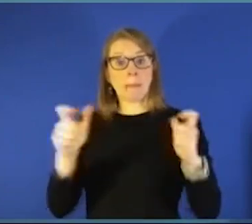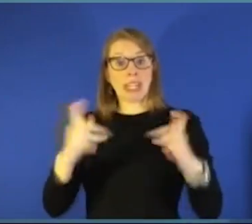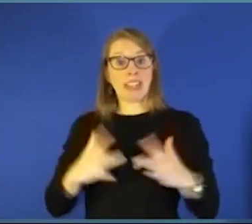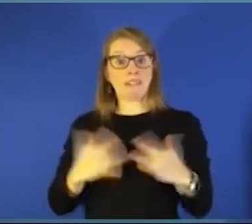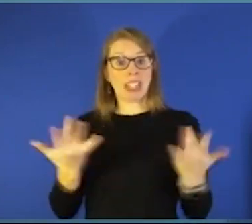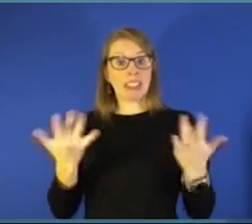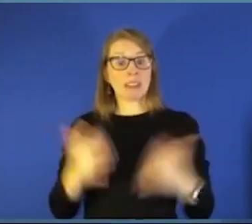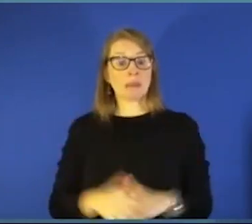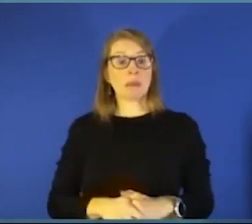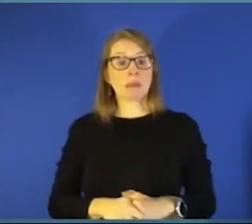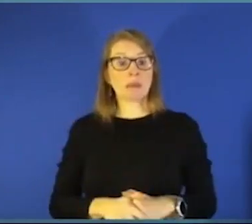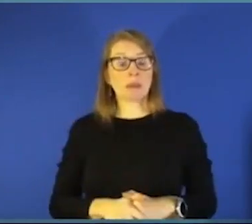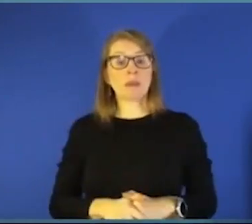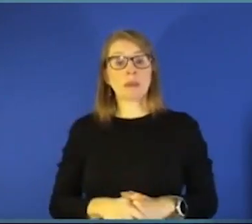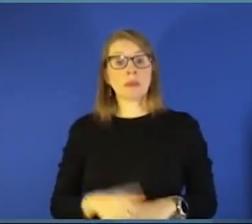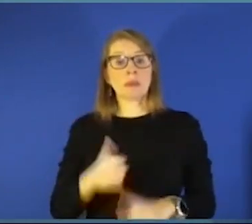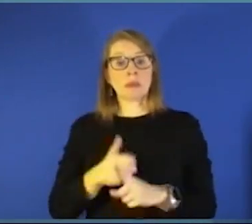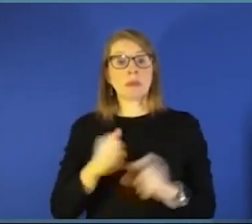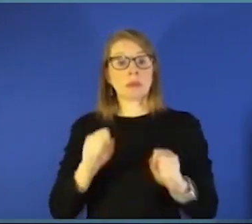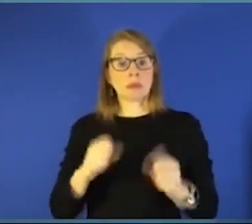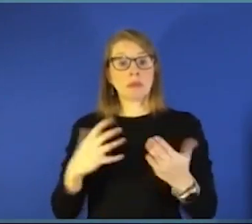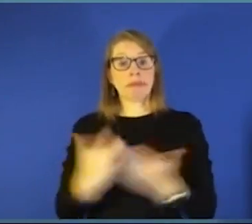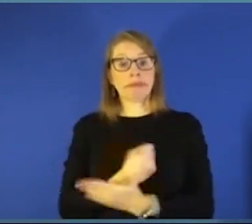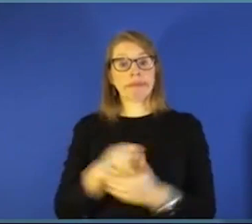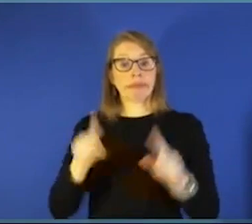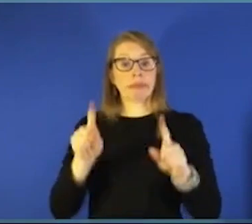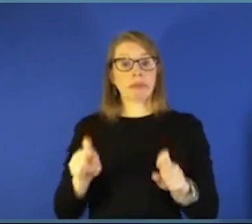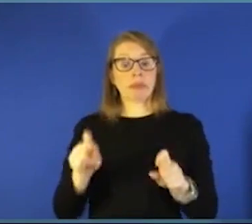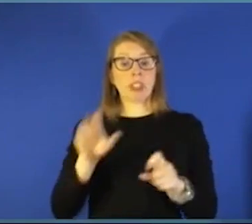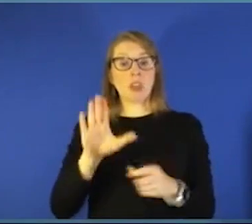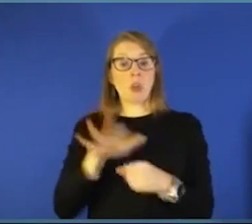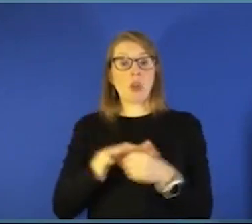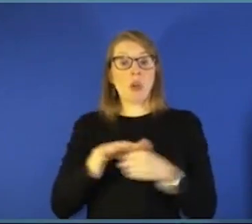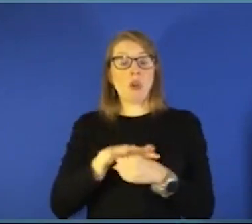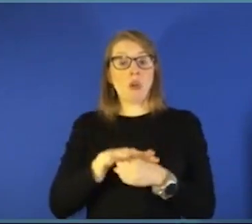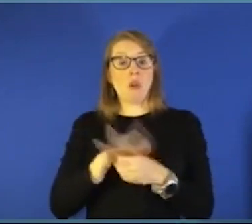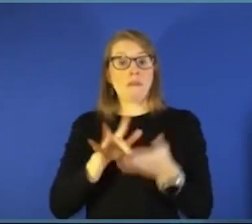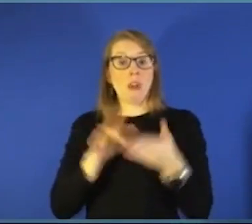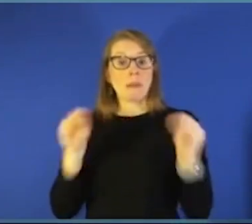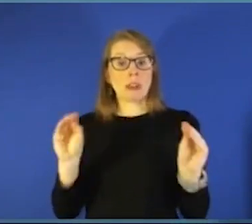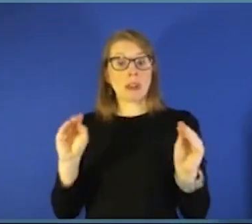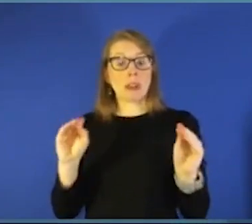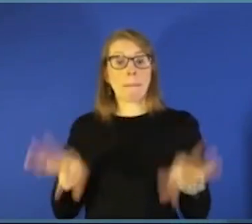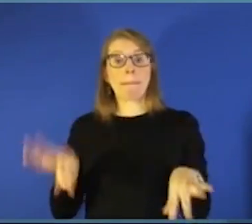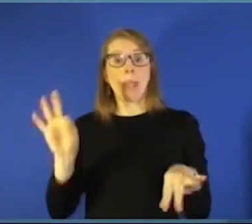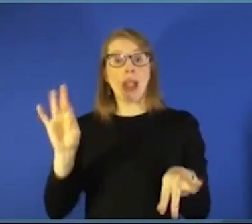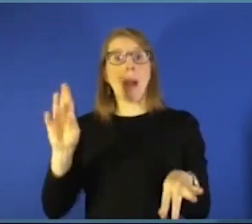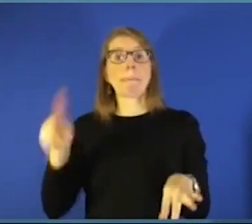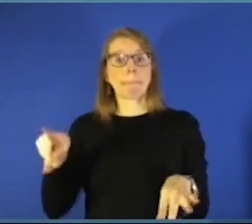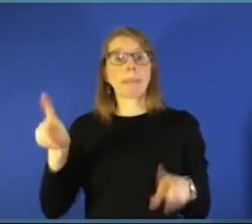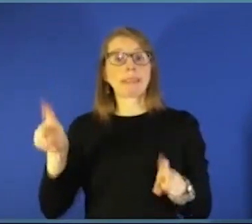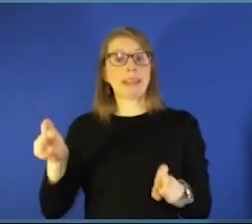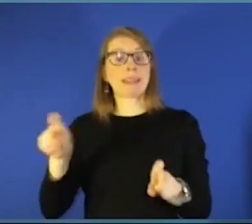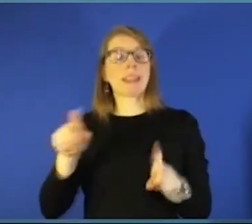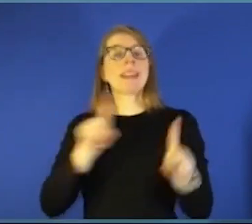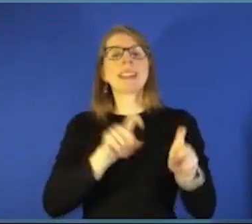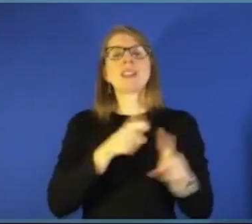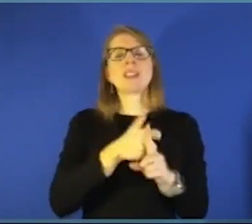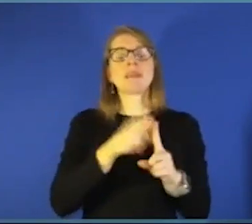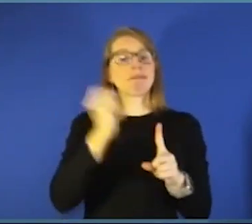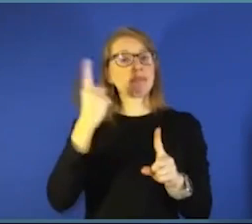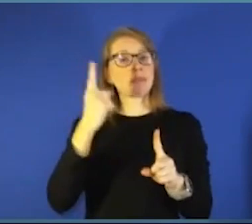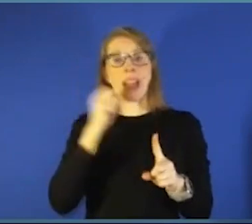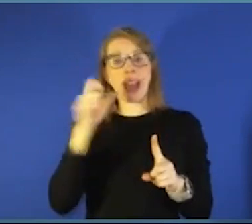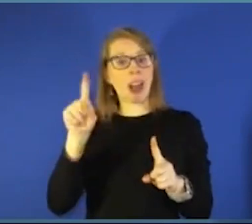you can get testing at your local pharmacy or wherever, go pick up a test and test yourself. Even though it's not